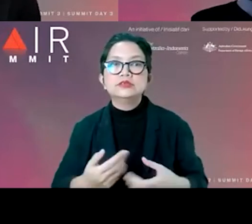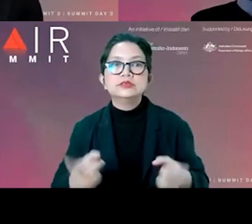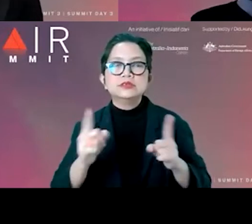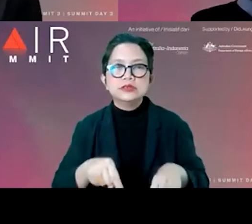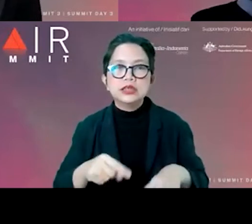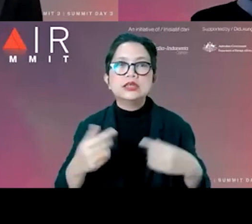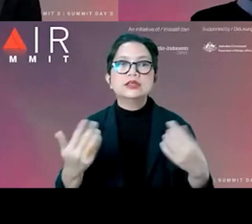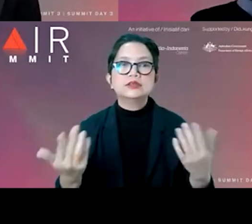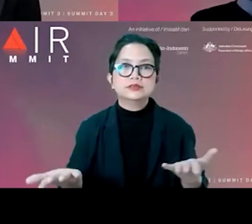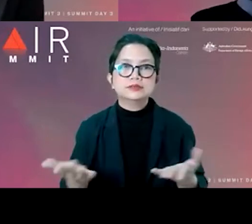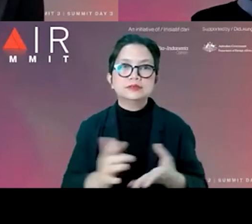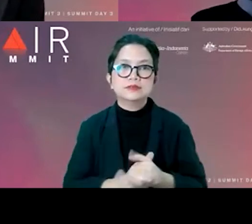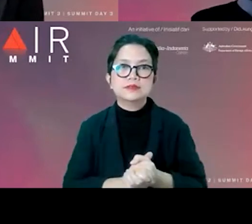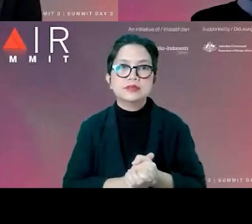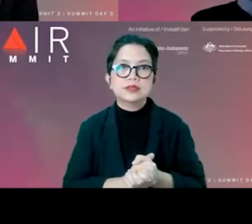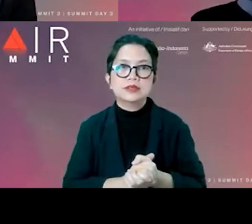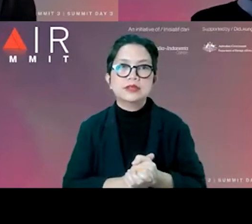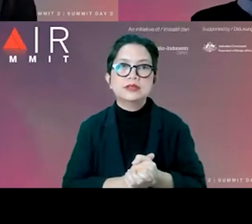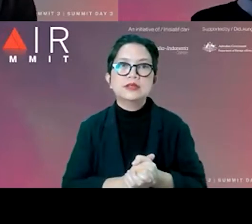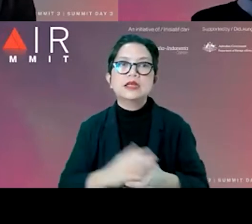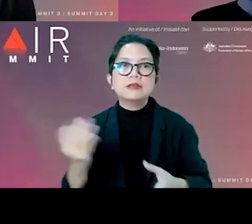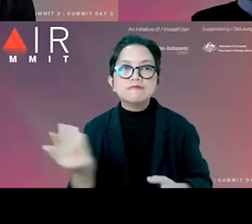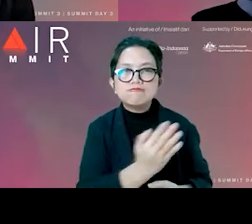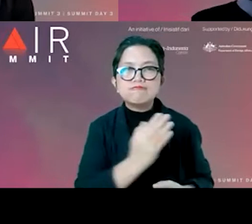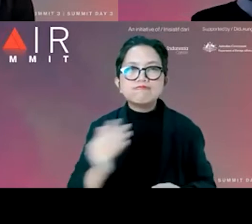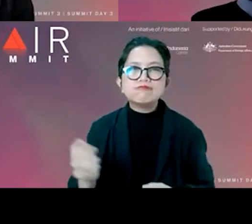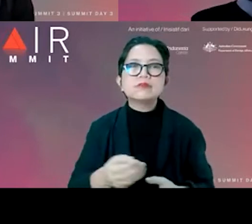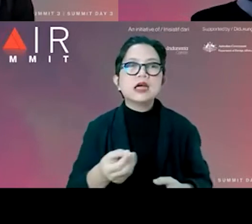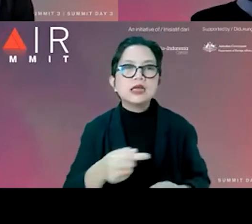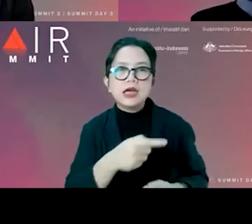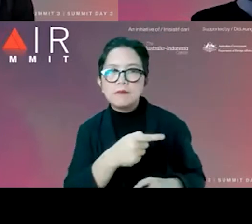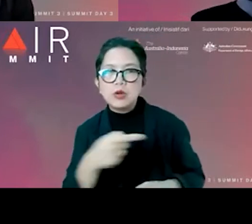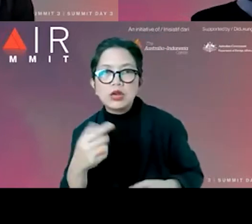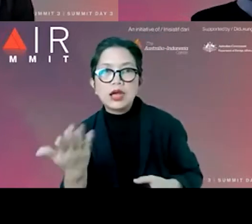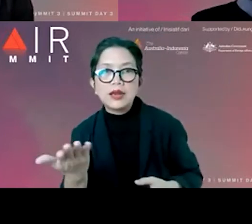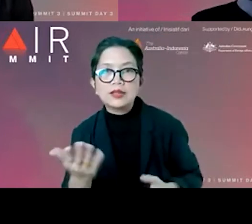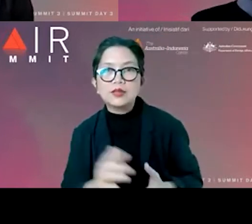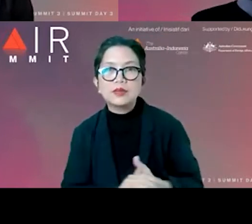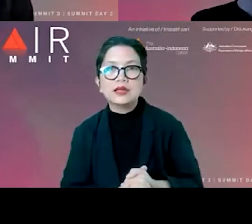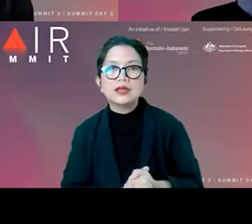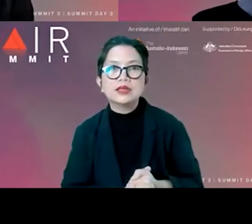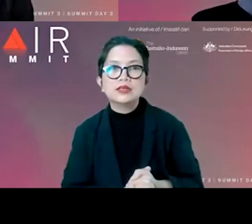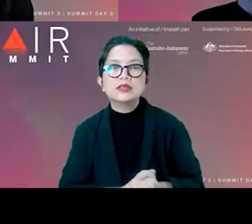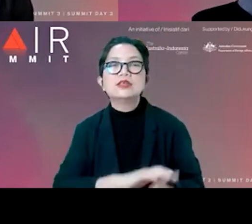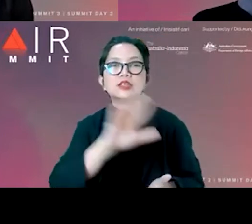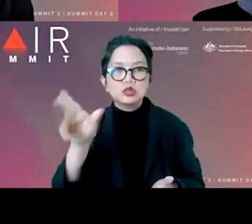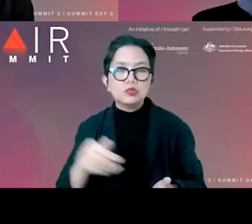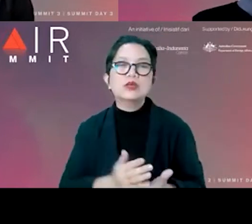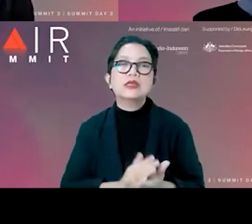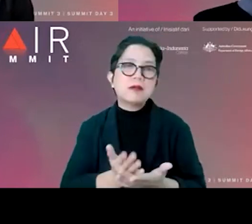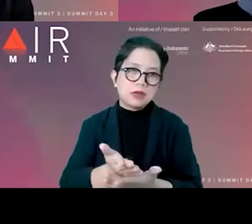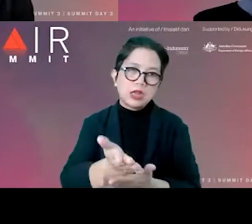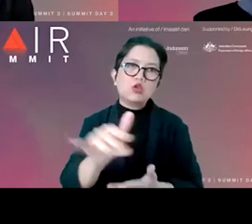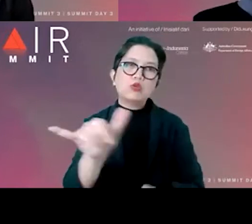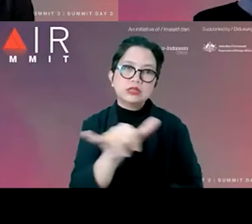cetera. Oh, look, I think everyone's been in this together, right? Because there's not one person in